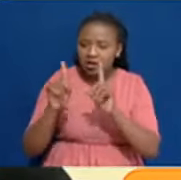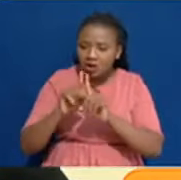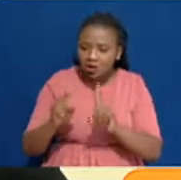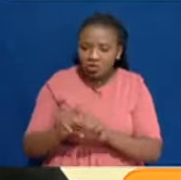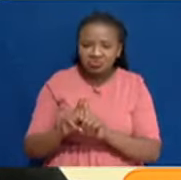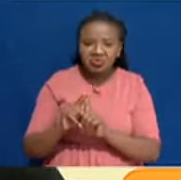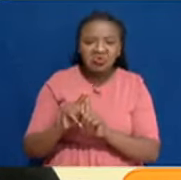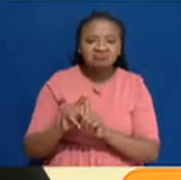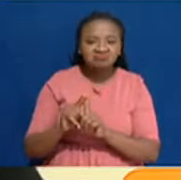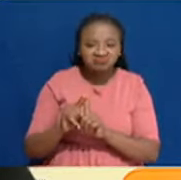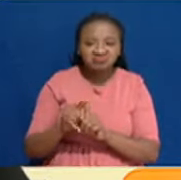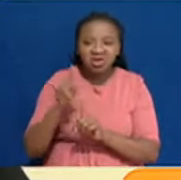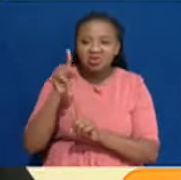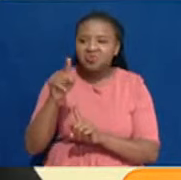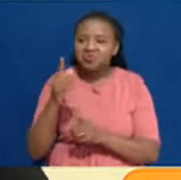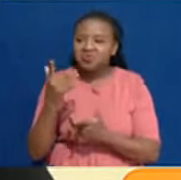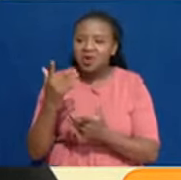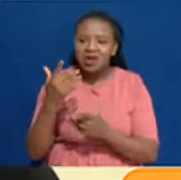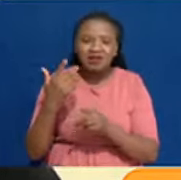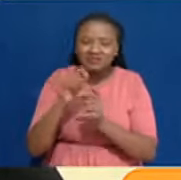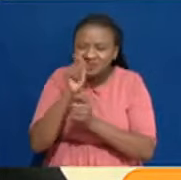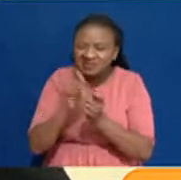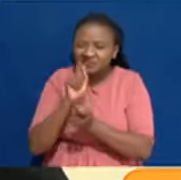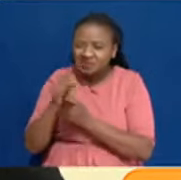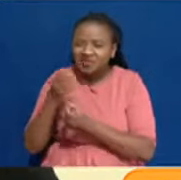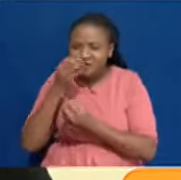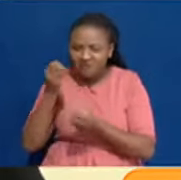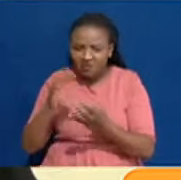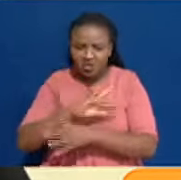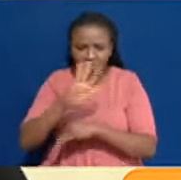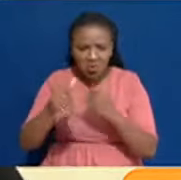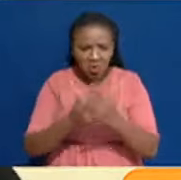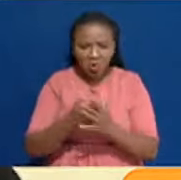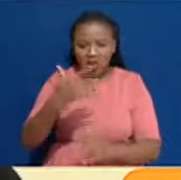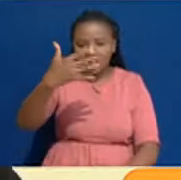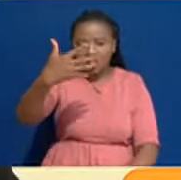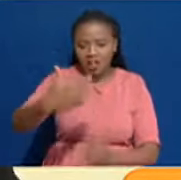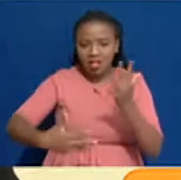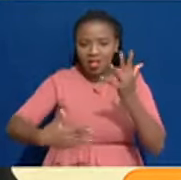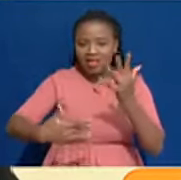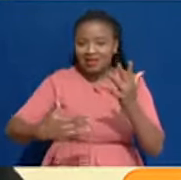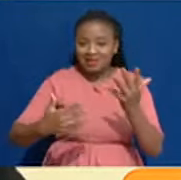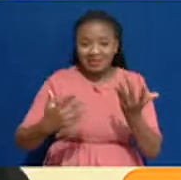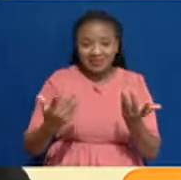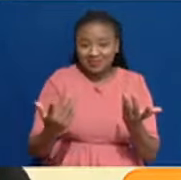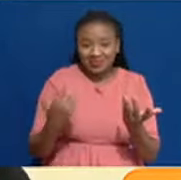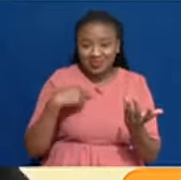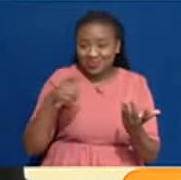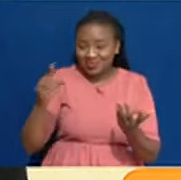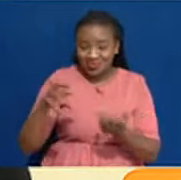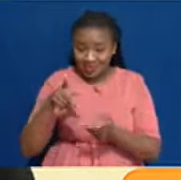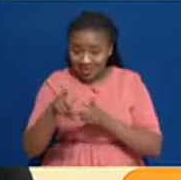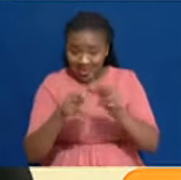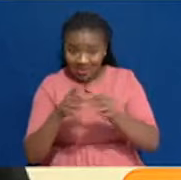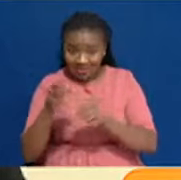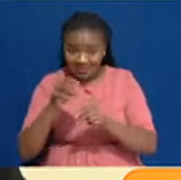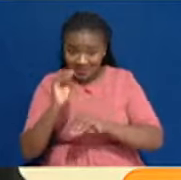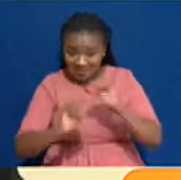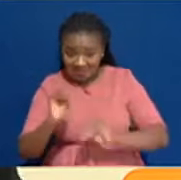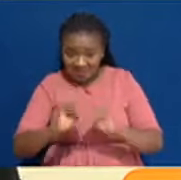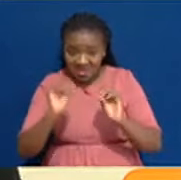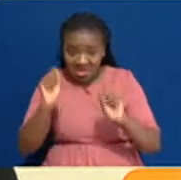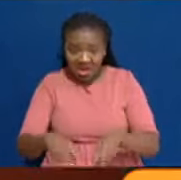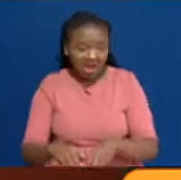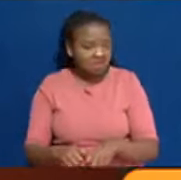at the touch of button, and we don't expect a student to edit any of those areas which have